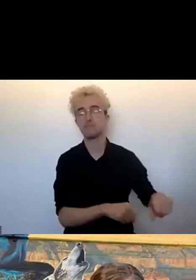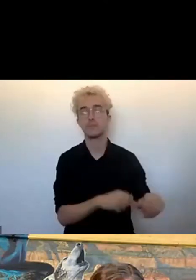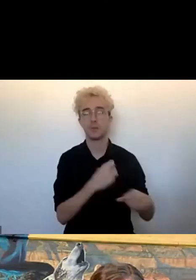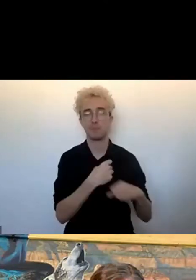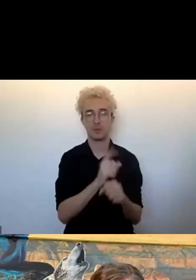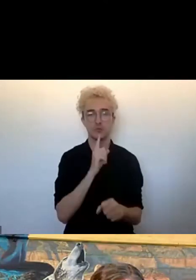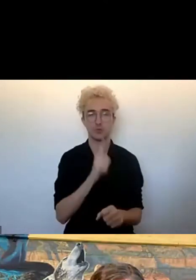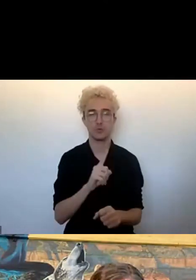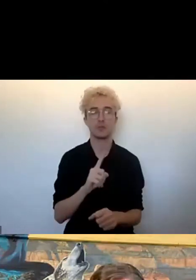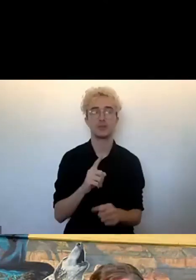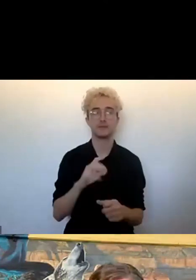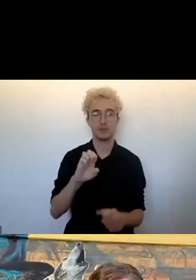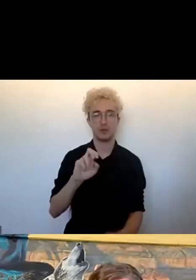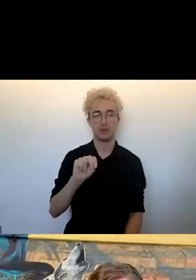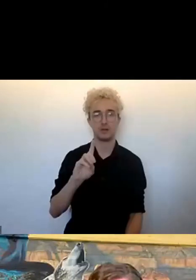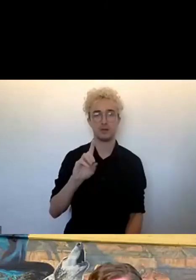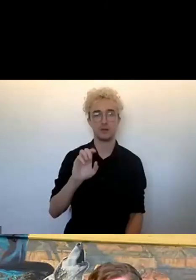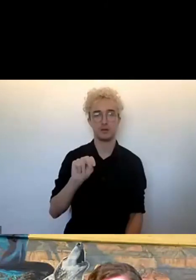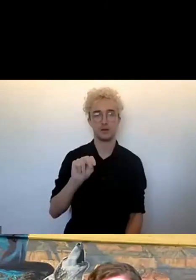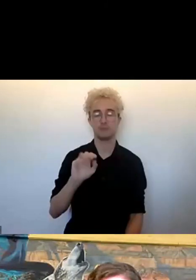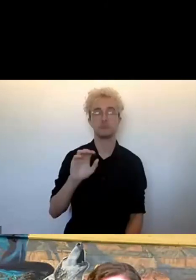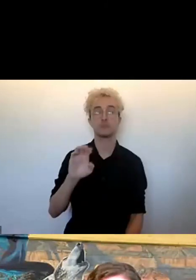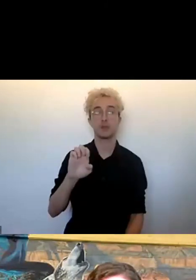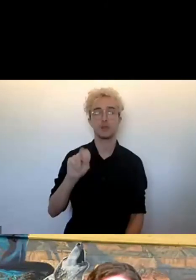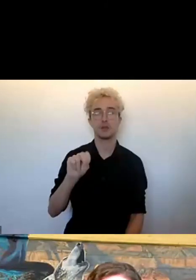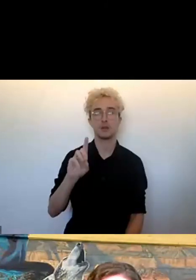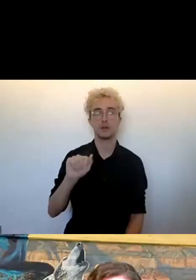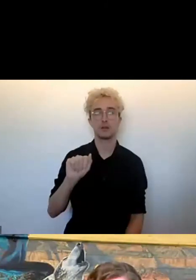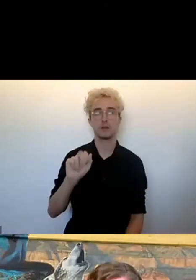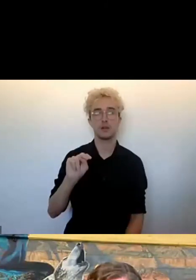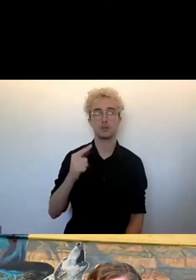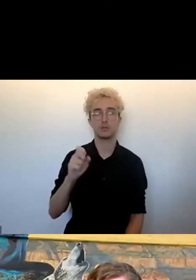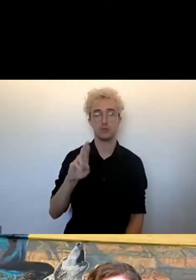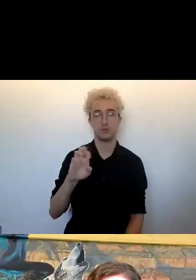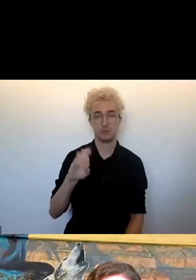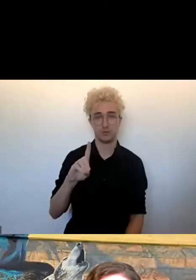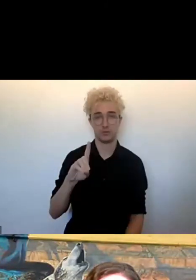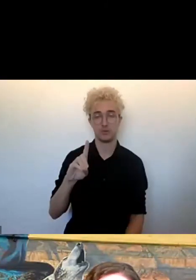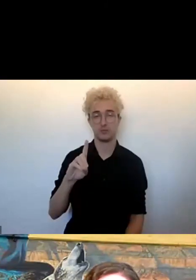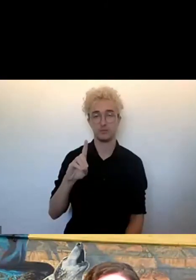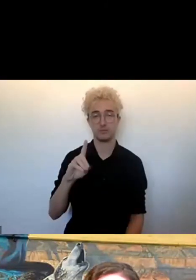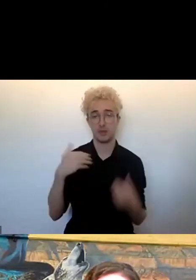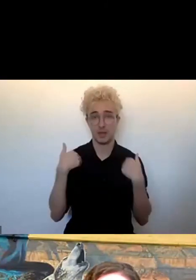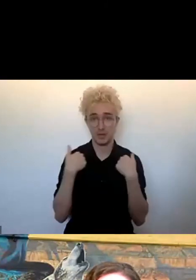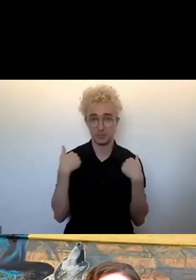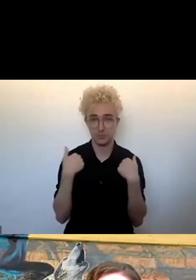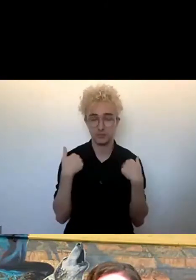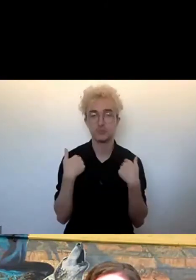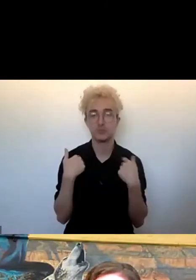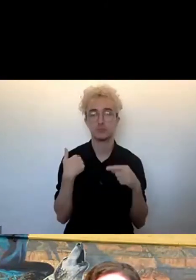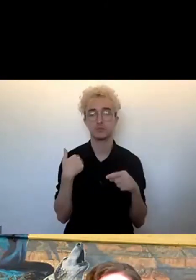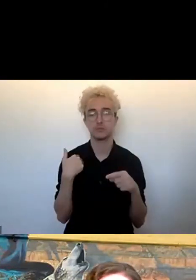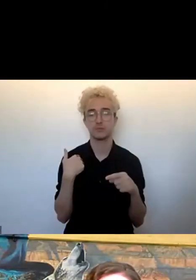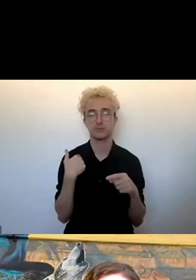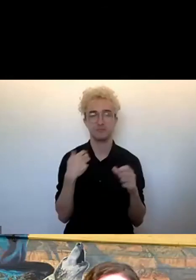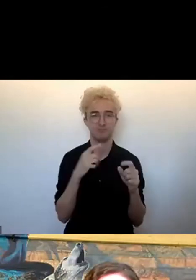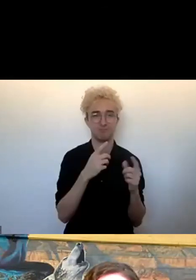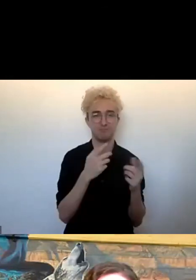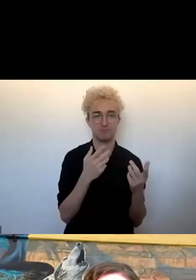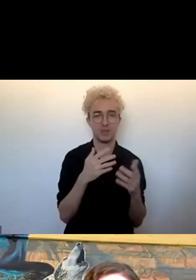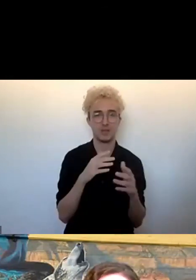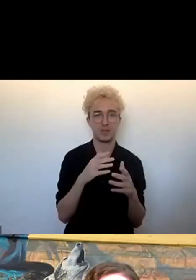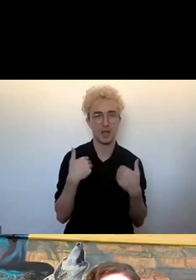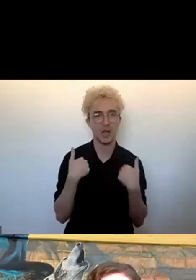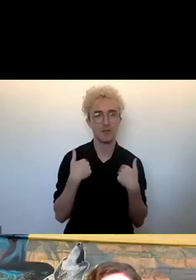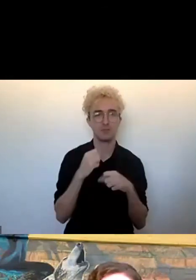gray wolves and gray wolves and red wolves and all of the many other important species that we have here enjoy the protection of the